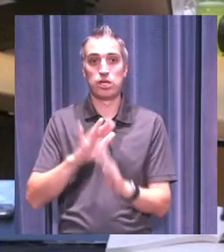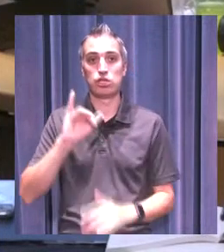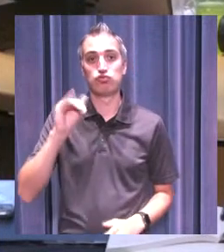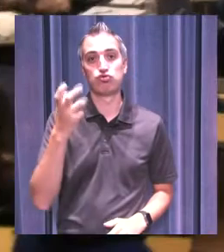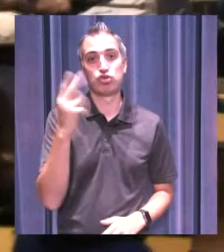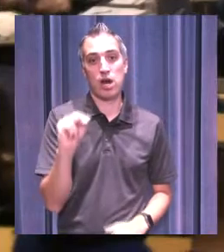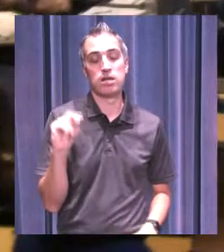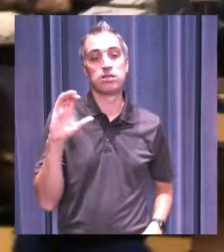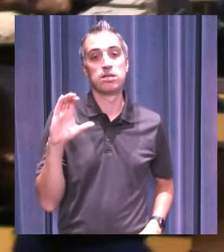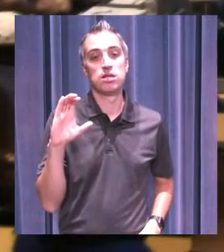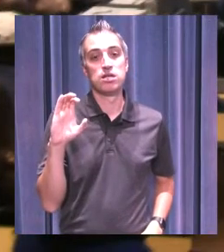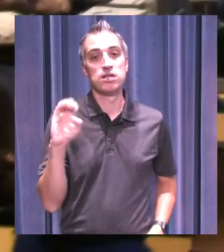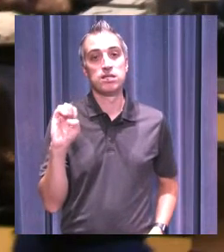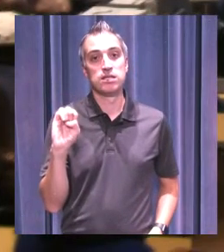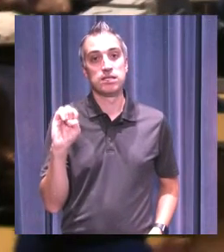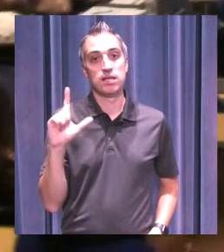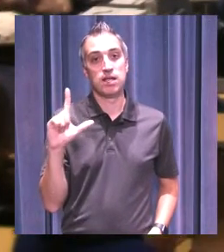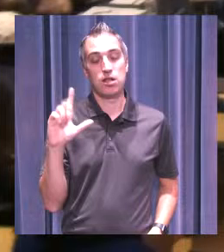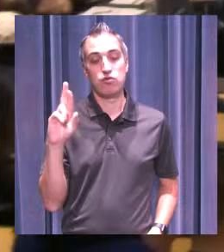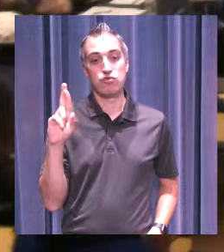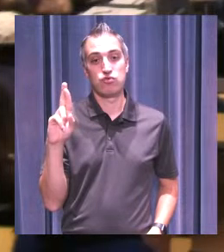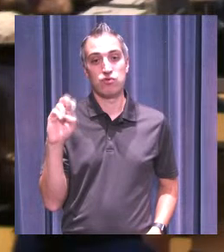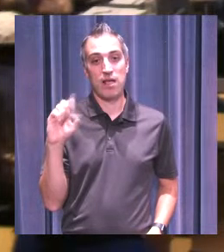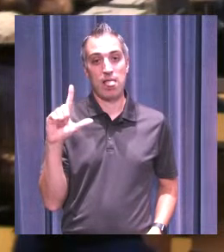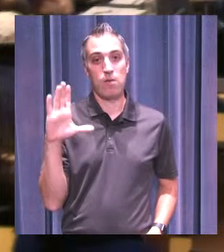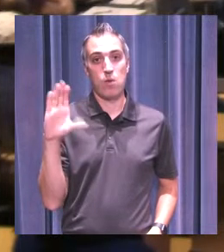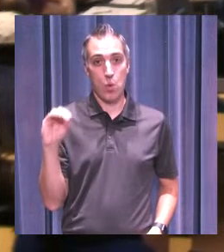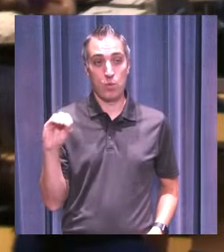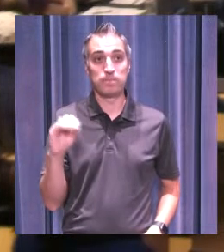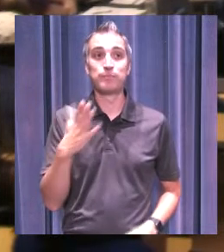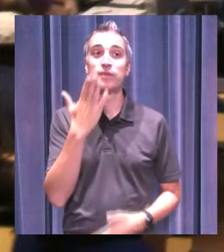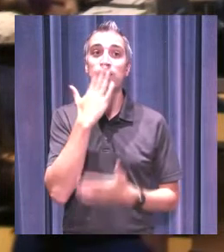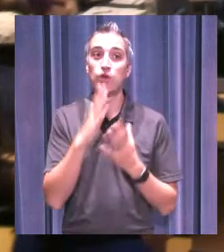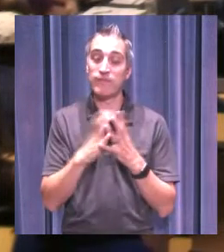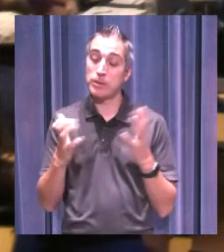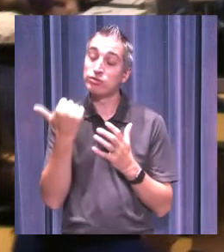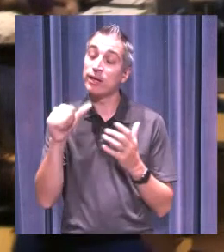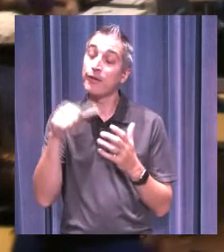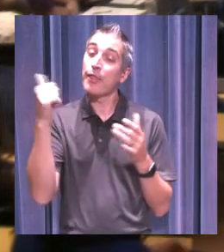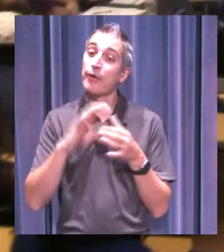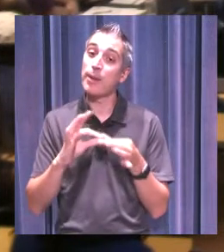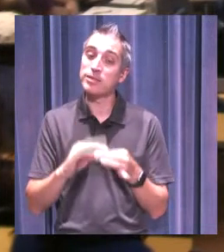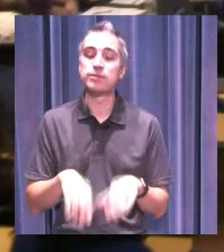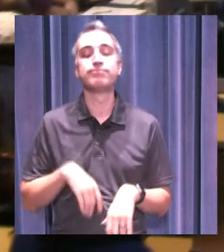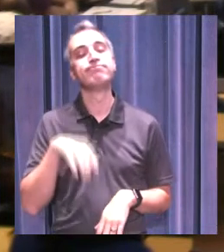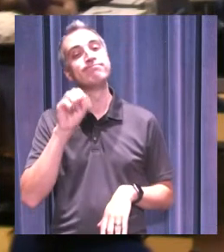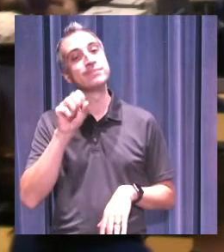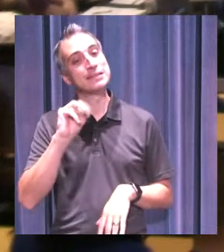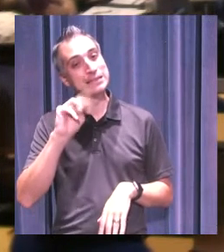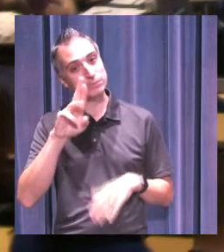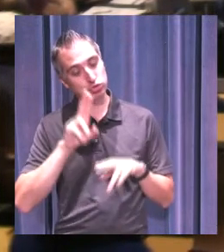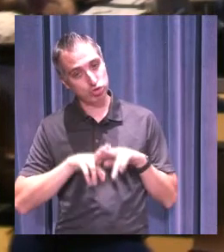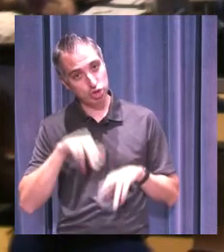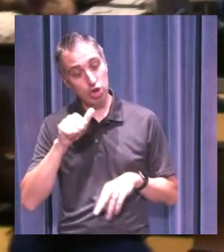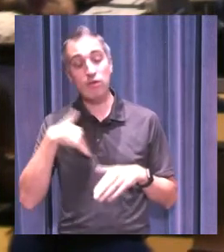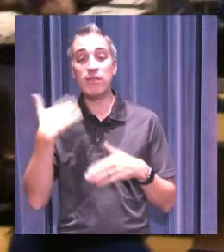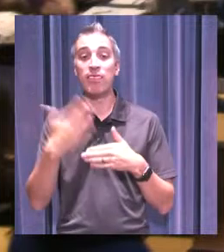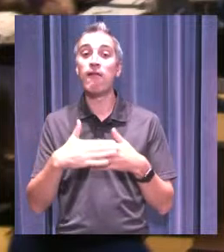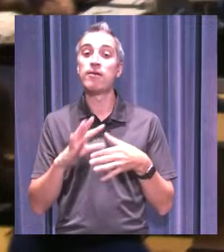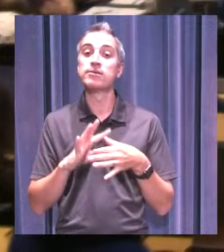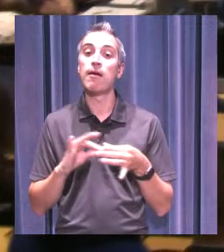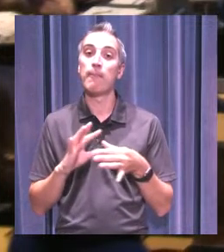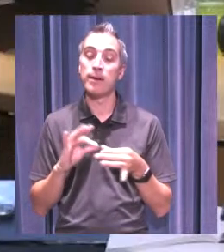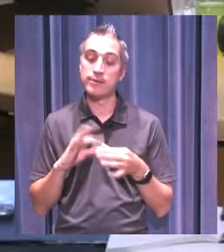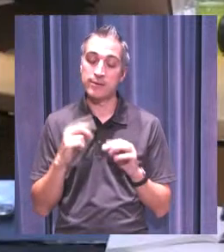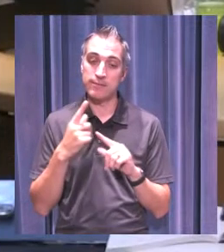Thank you very much. Are there any other comments? Yes, Mr. Chair. The next